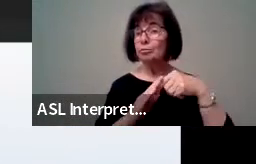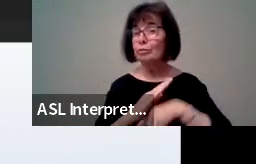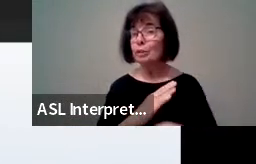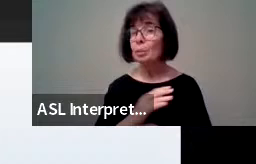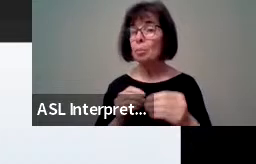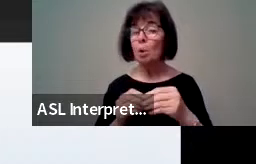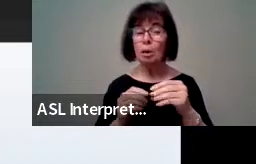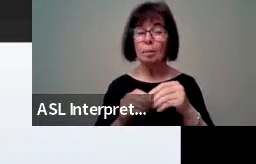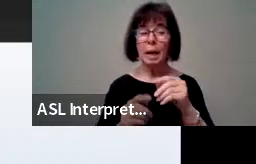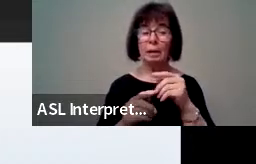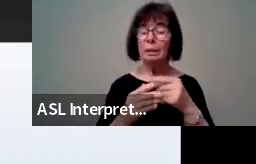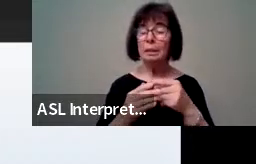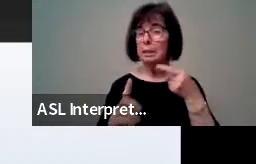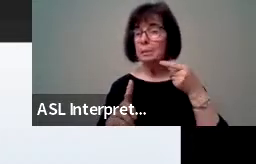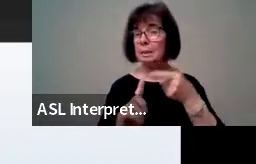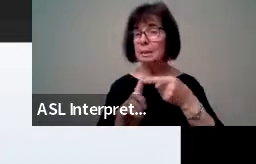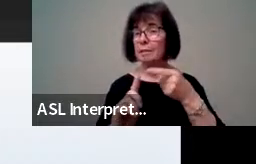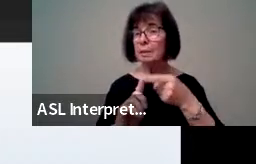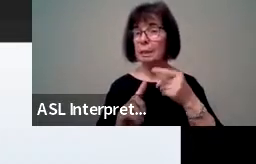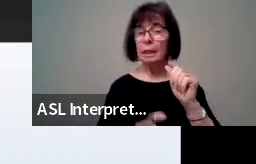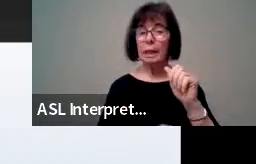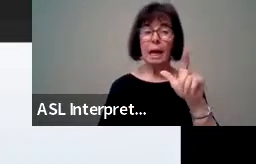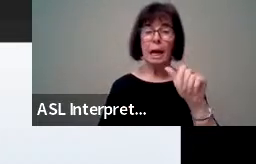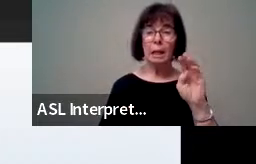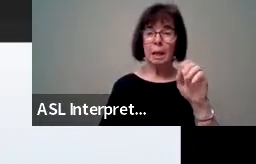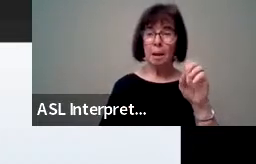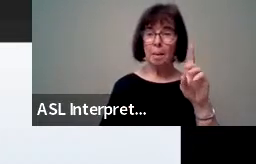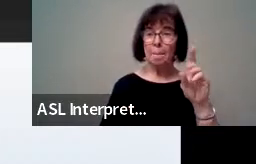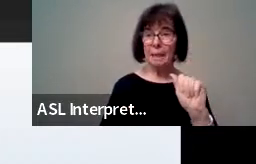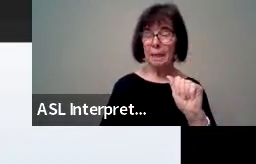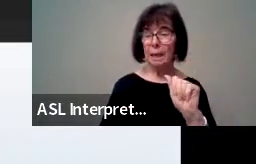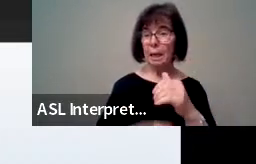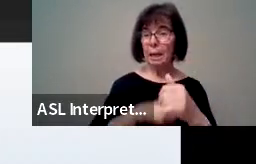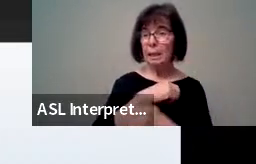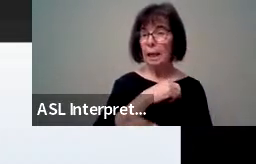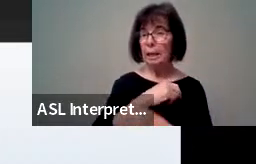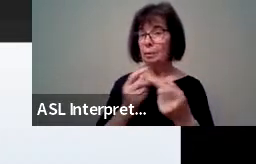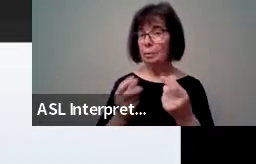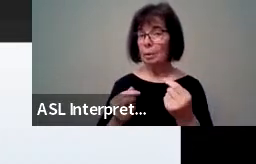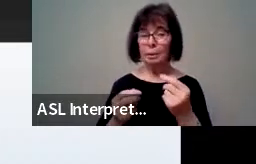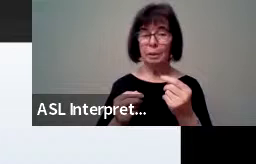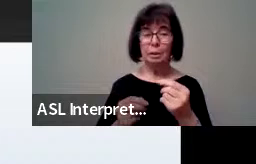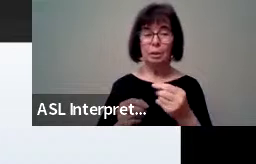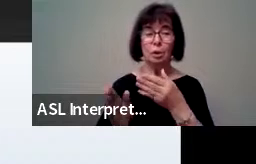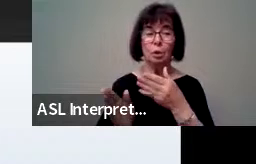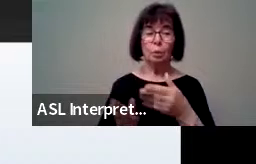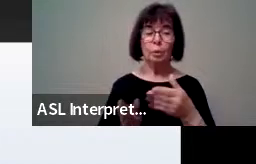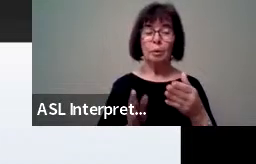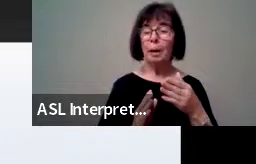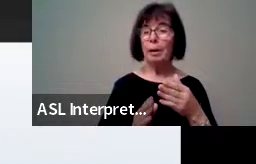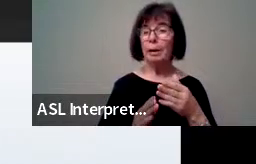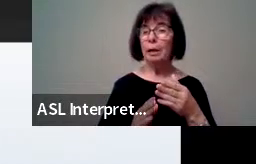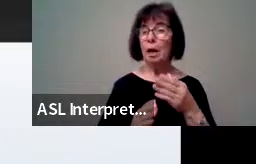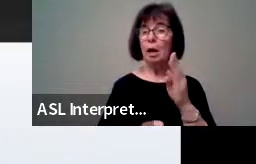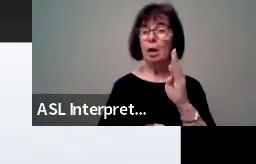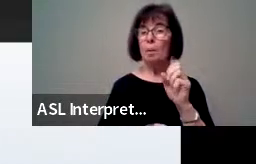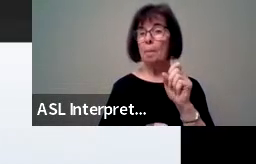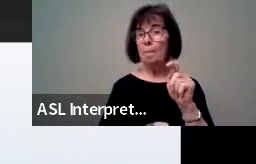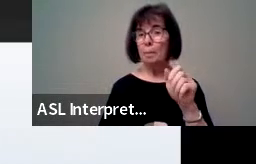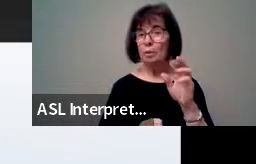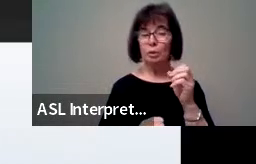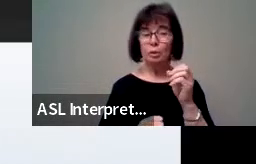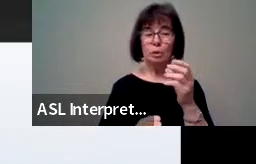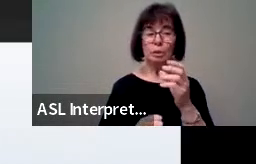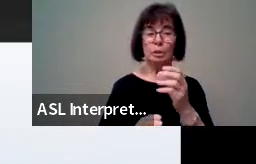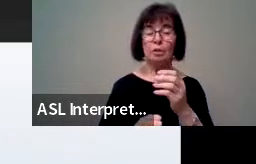now. So we are preparing for boosters for our 6 months to 4 year old and continue to provide